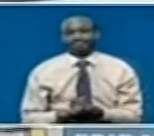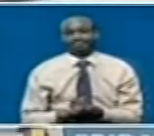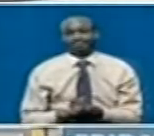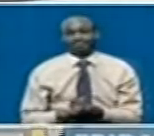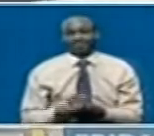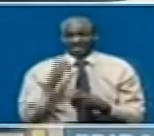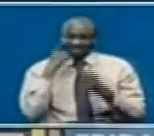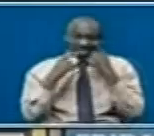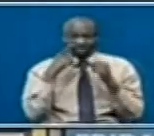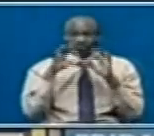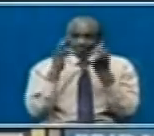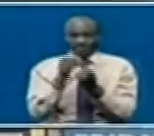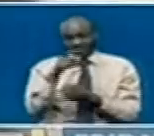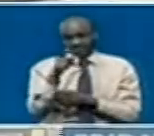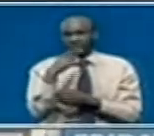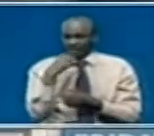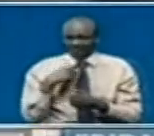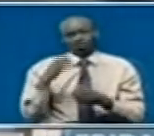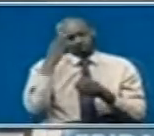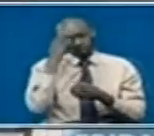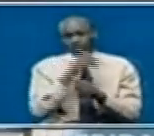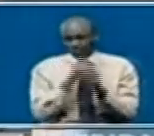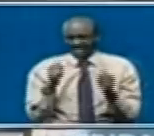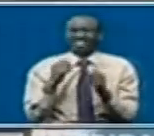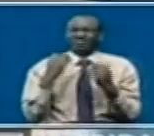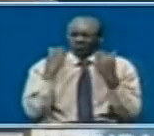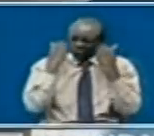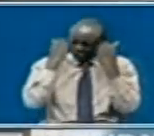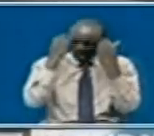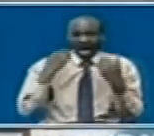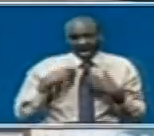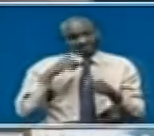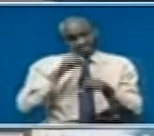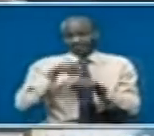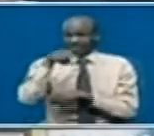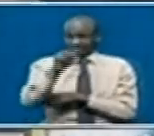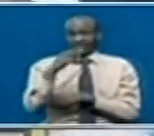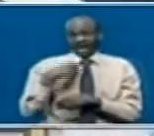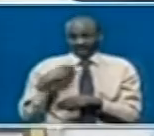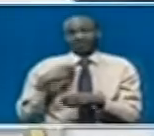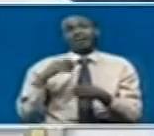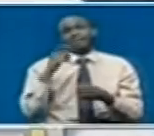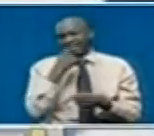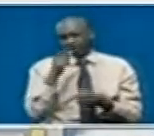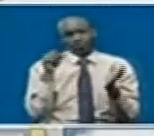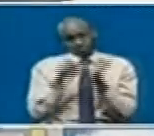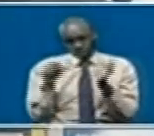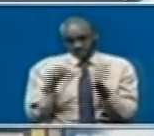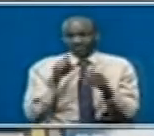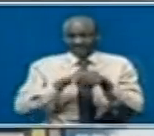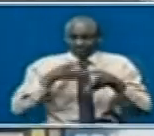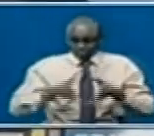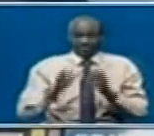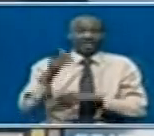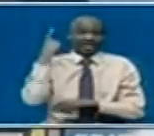The tears of a family that knows only too well the trauma they have had since Ellie Mukusa developed medical complications during her pregnancy